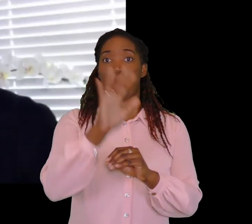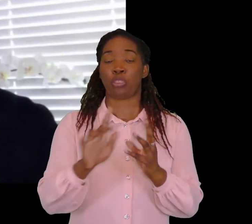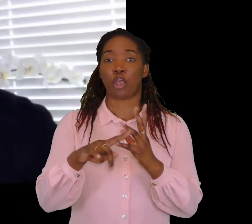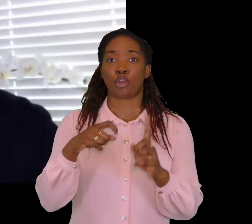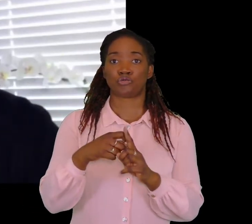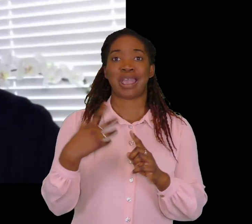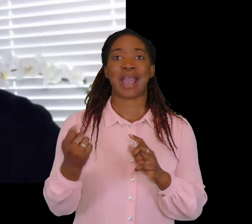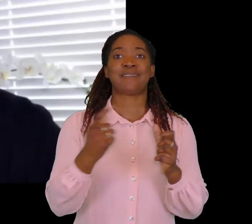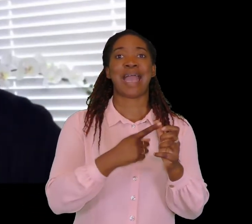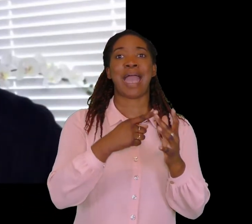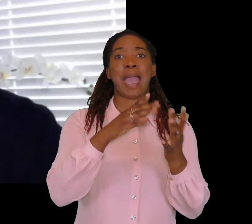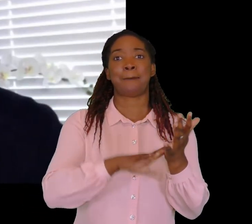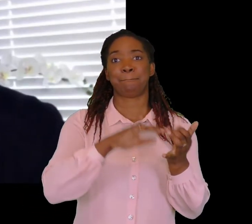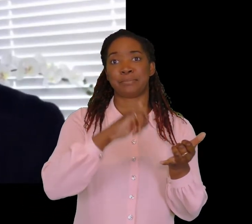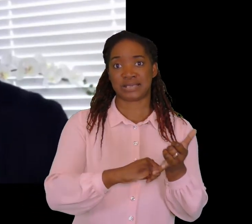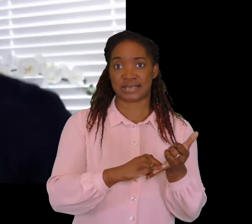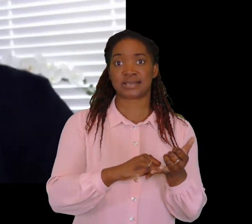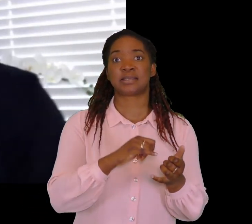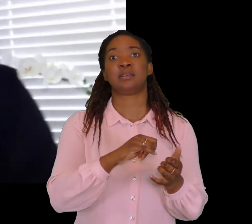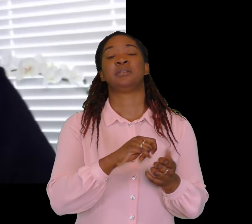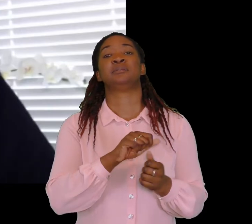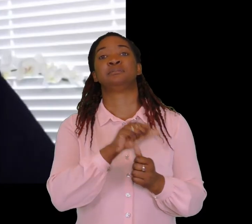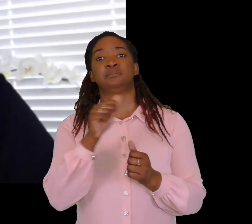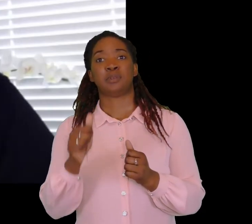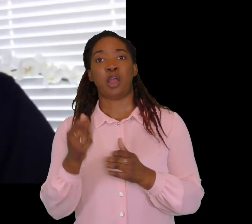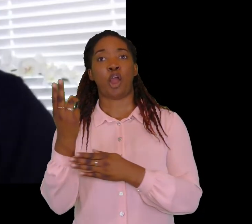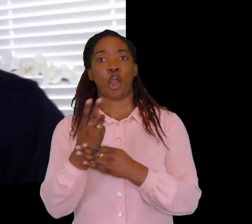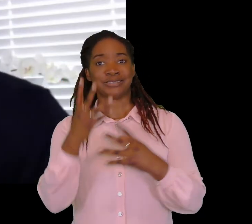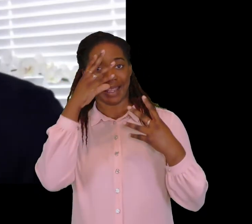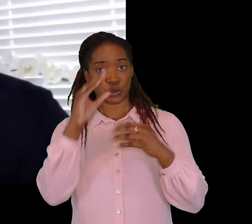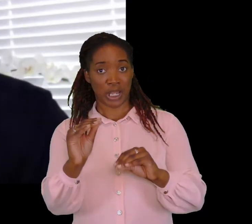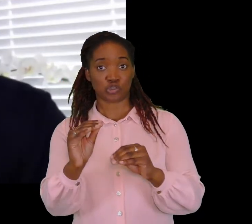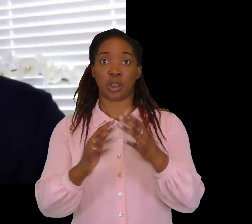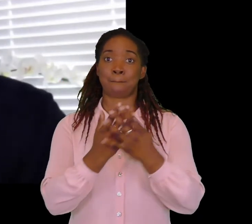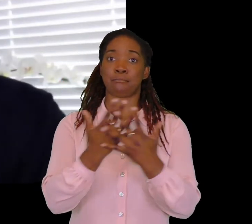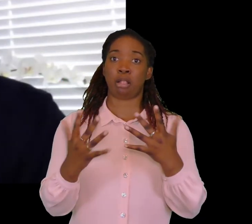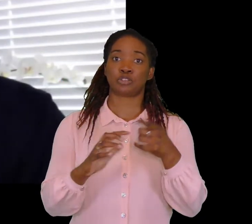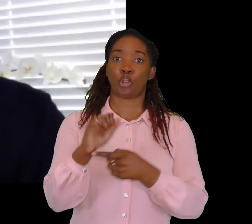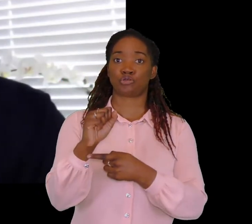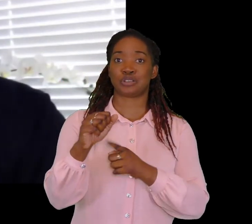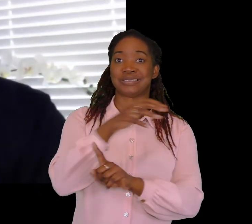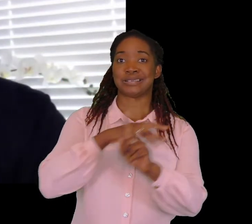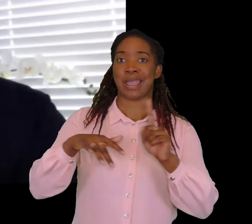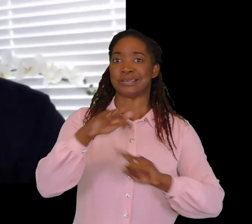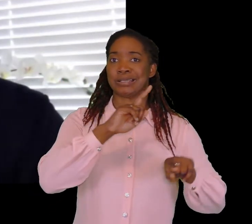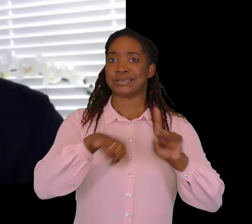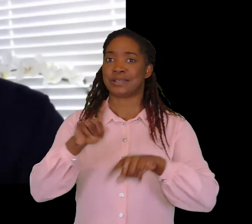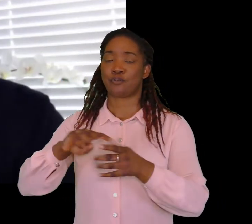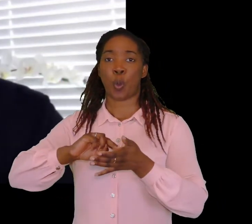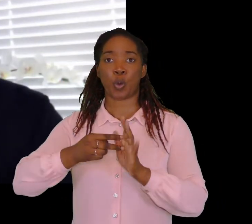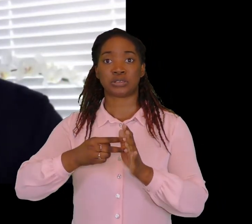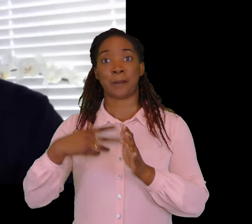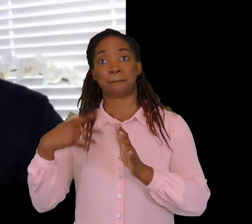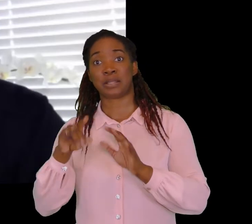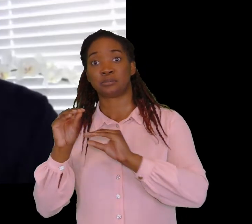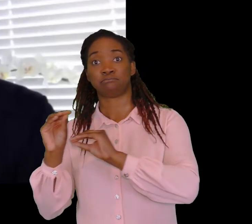AIMS, which was Art Education in Multicultural Society, and various other organizations which took